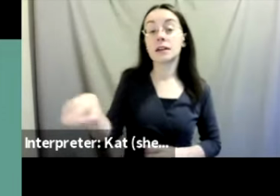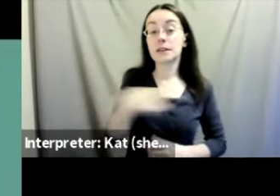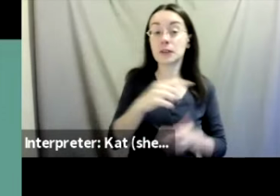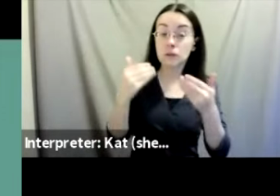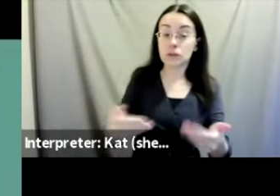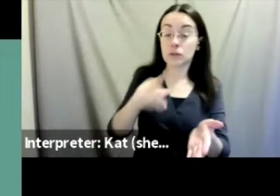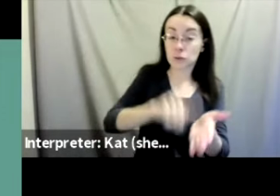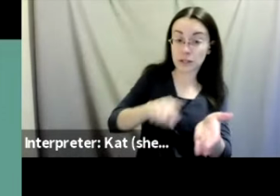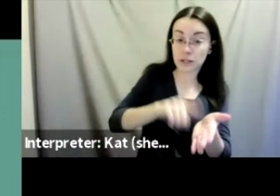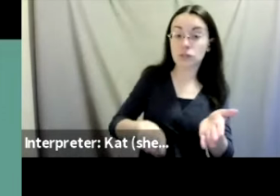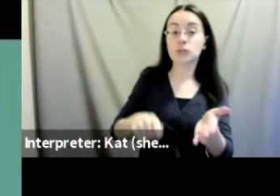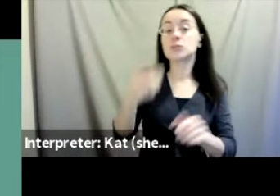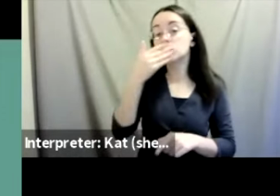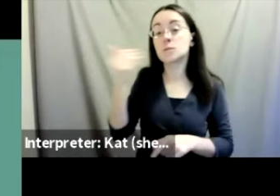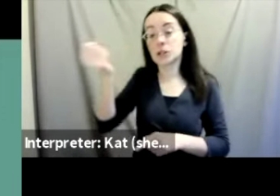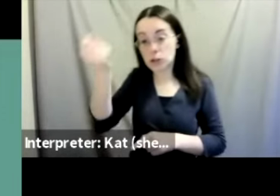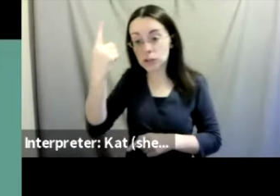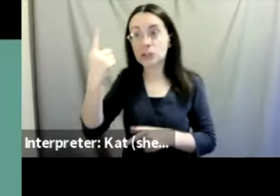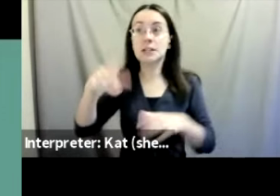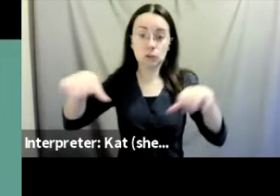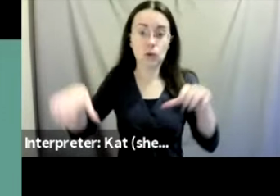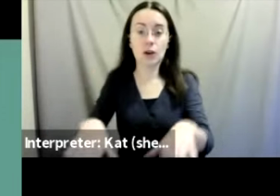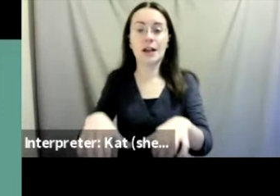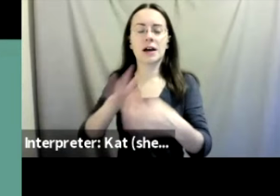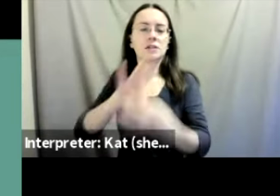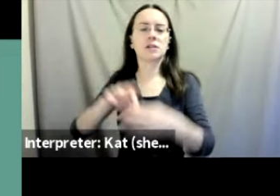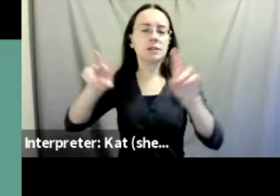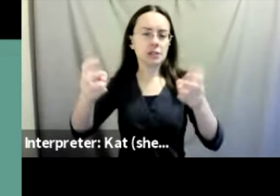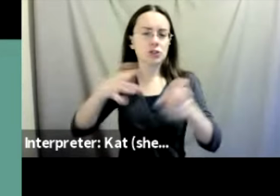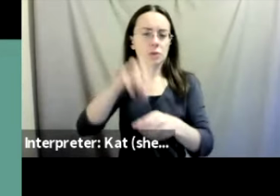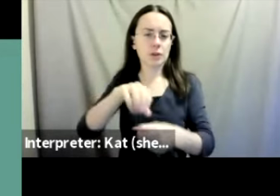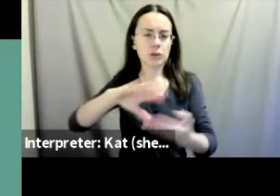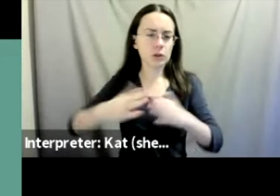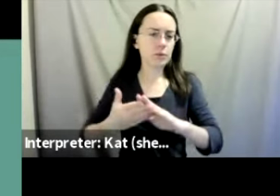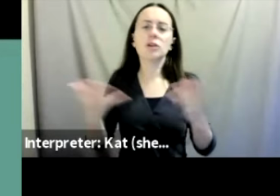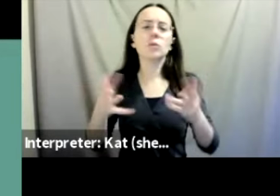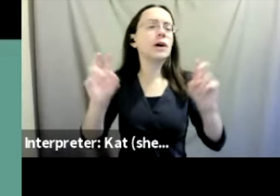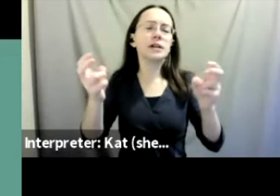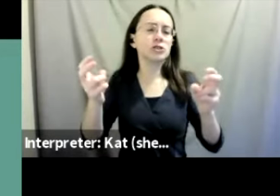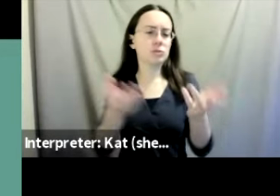act on an issue in your community, what would you choose to focus on?